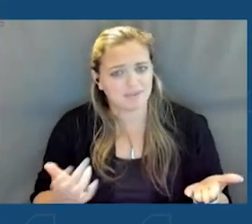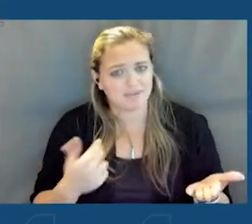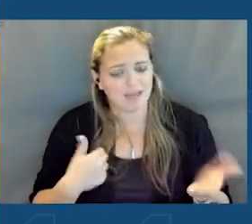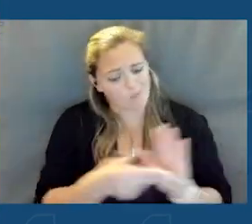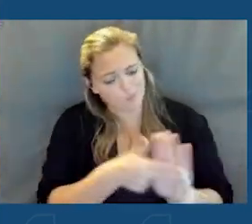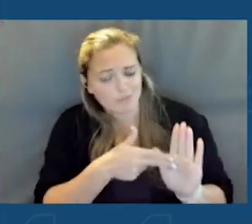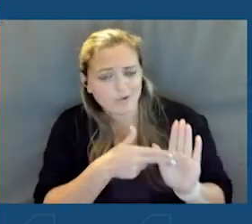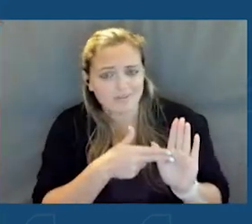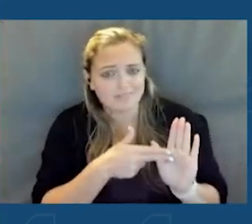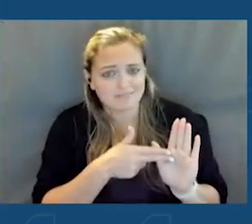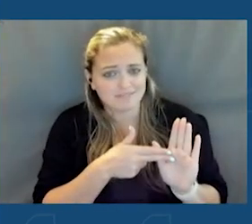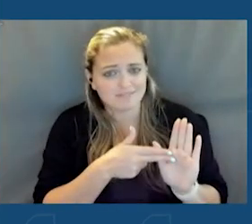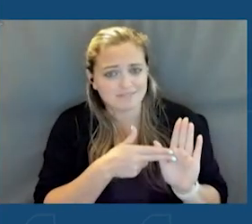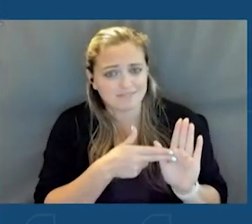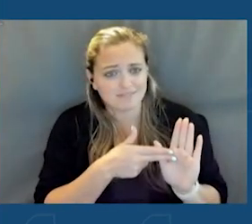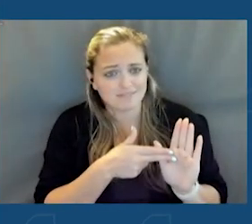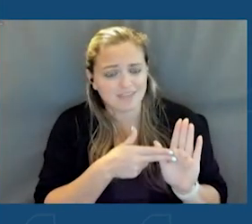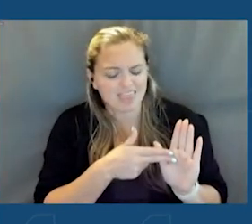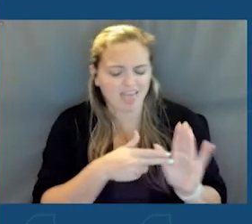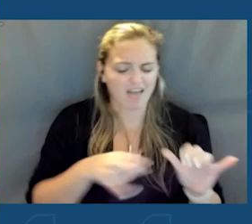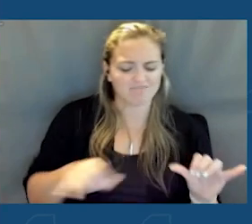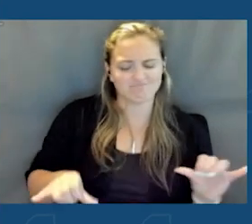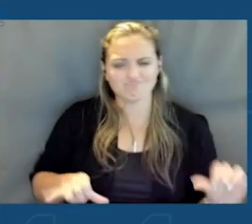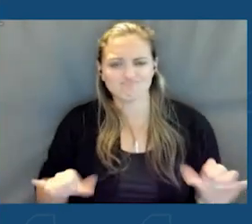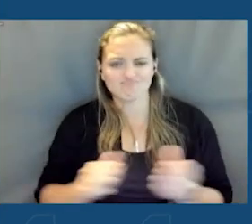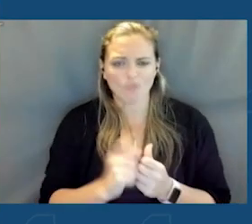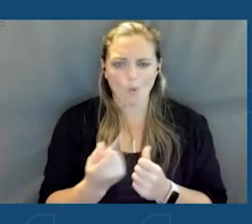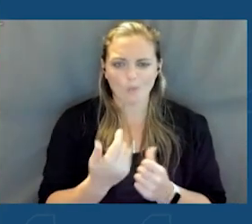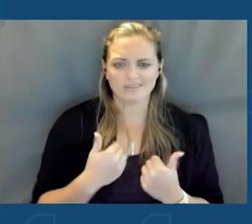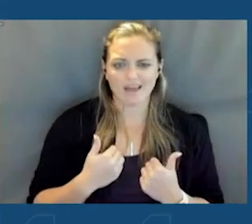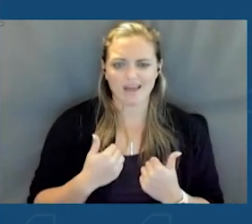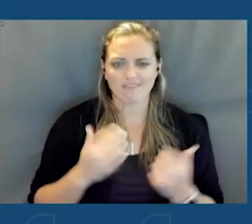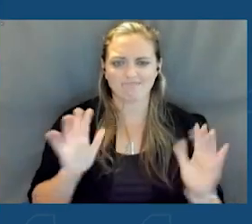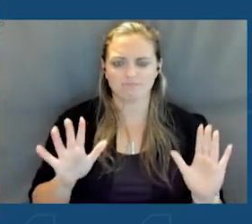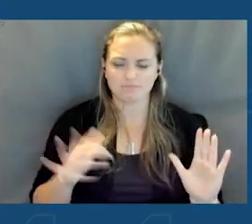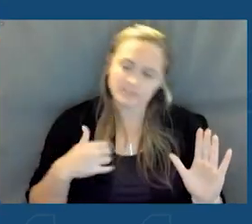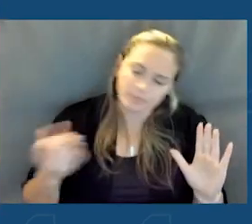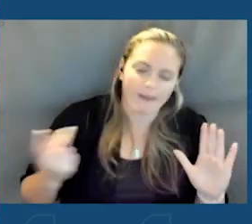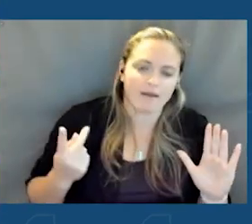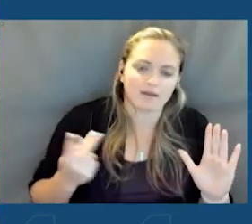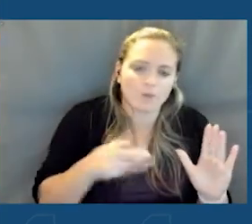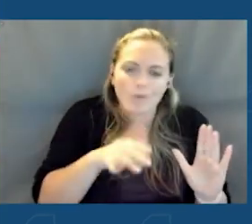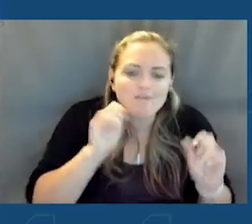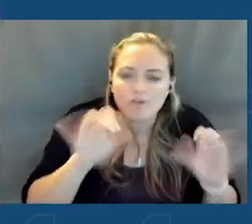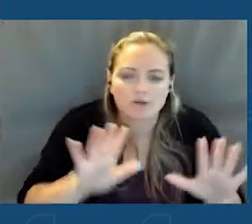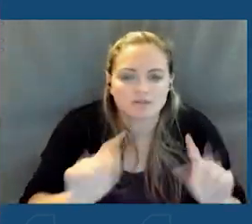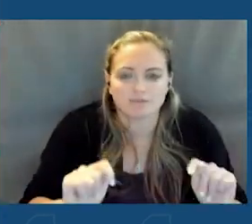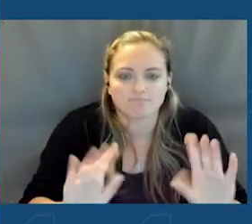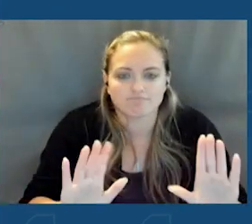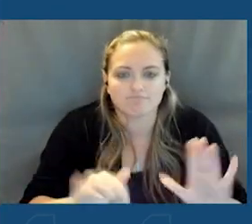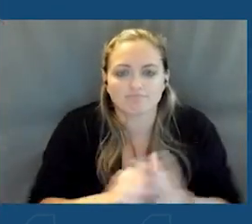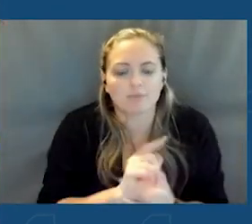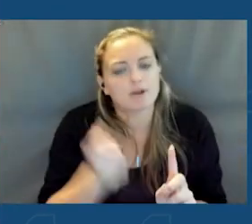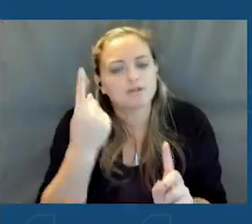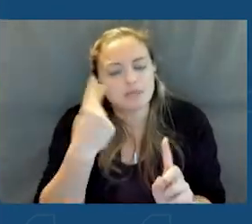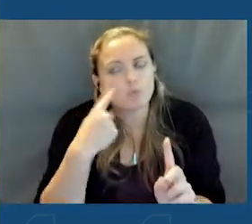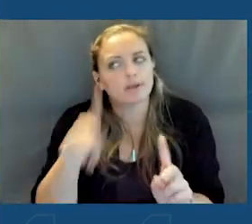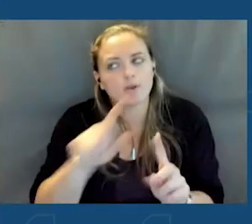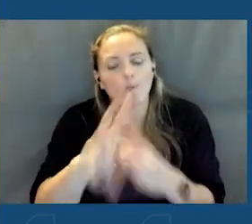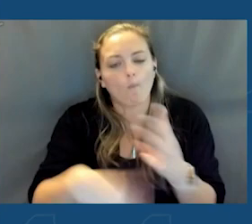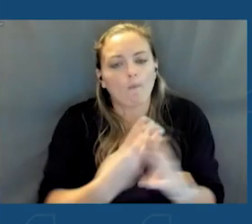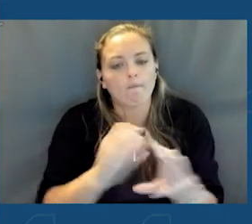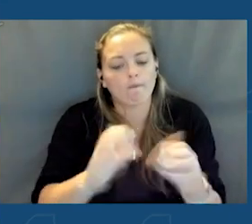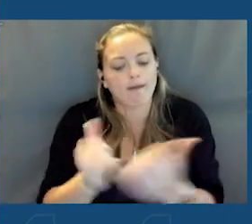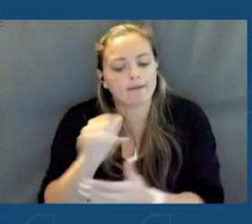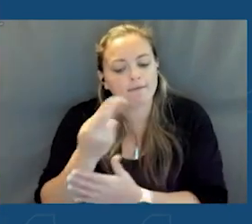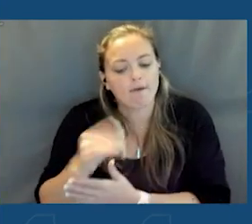that swagger that we've always had. We've got that back. We've never lost that. But we need a world-class hub to welcome people from